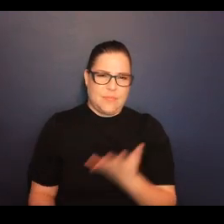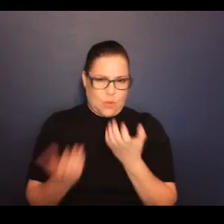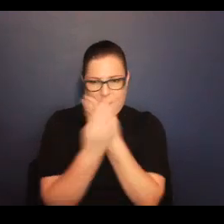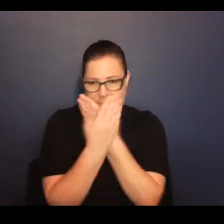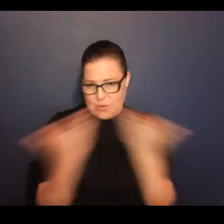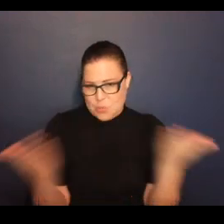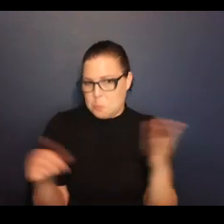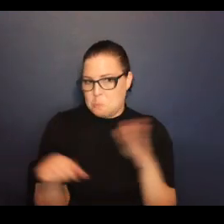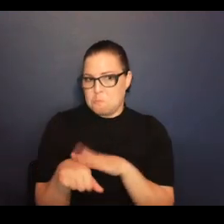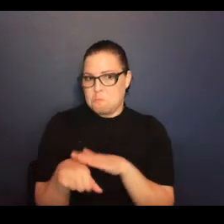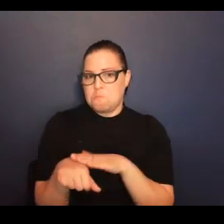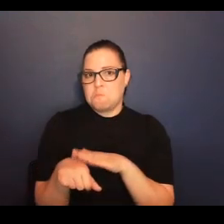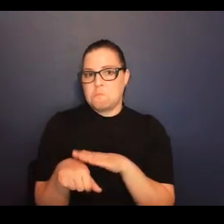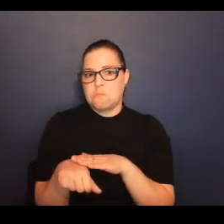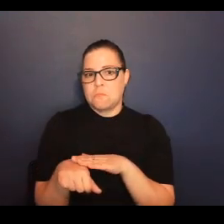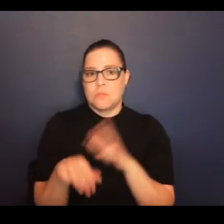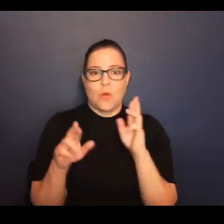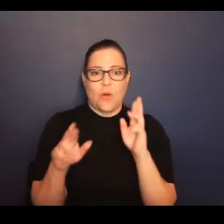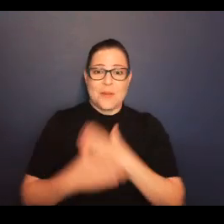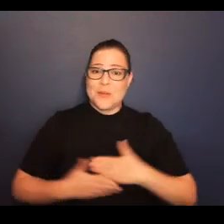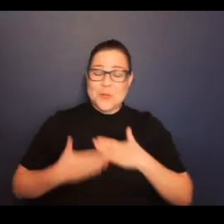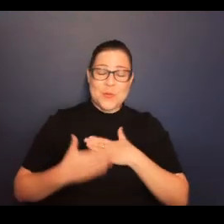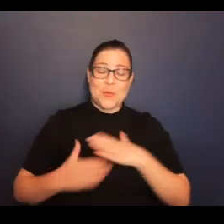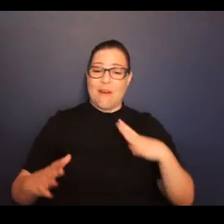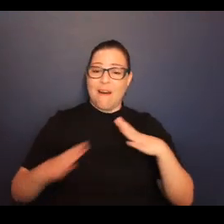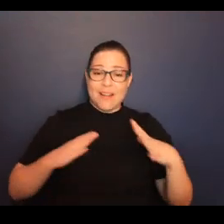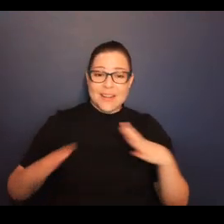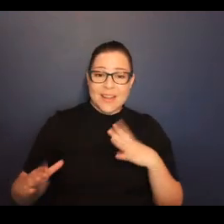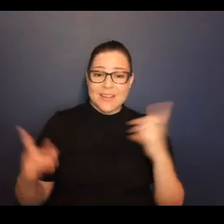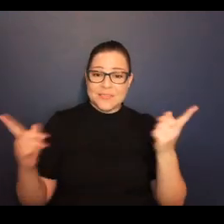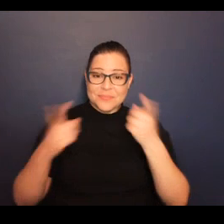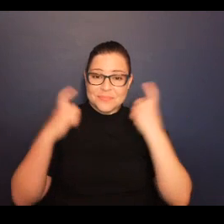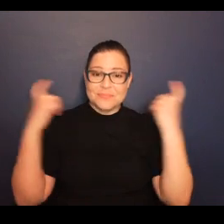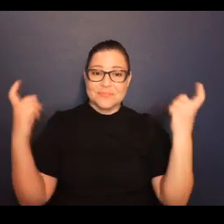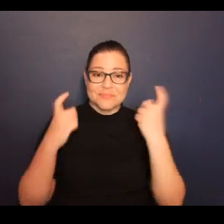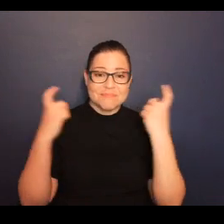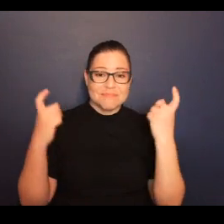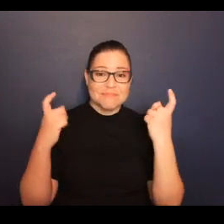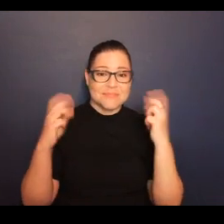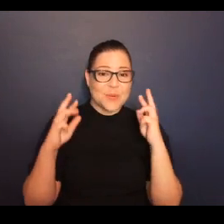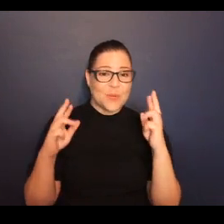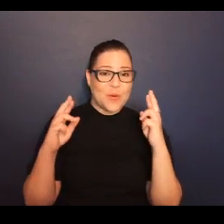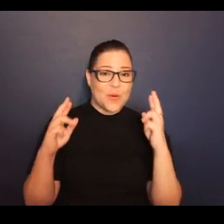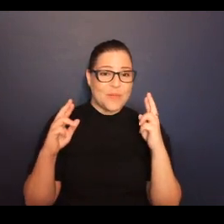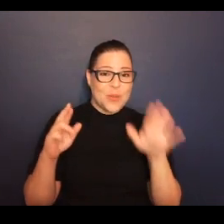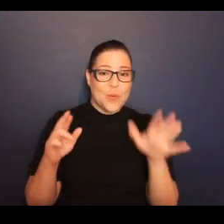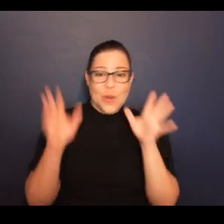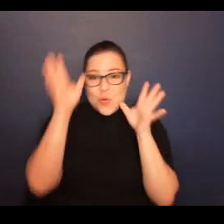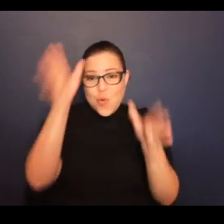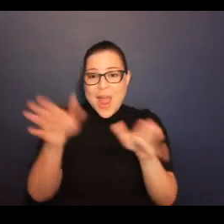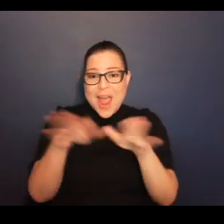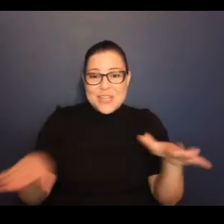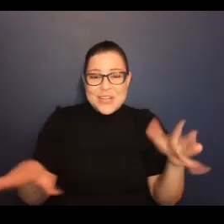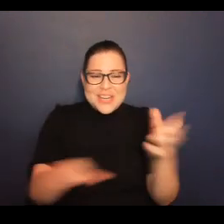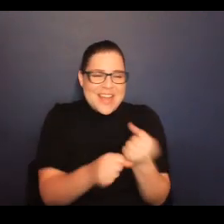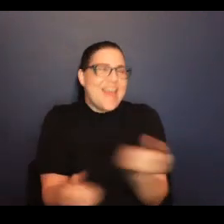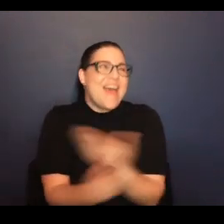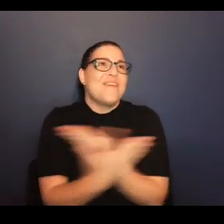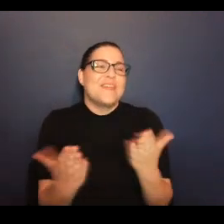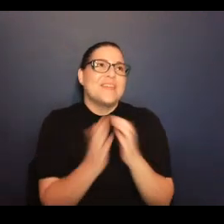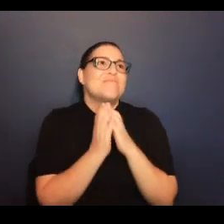bring that to y'all. And I hope y'all enjoy y'all holidays. Hope all y'all grandkids and kids get everything they want on the list this